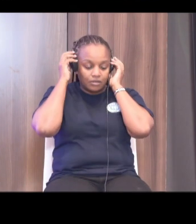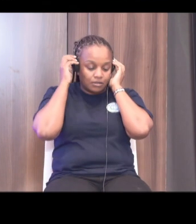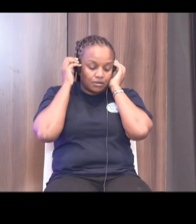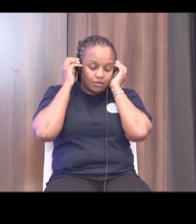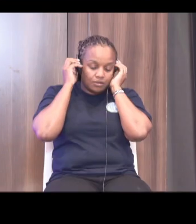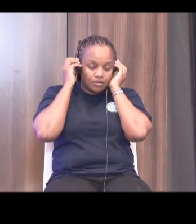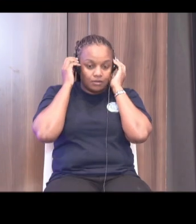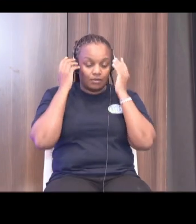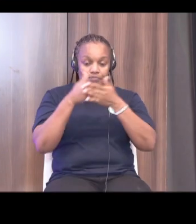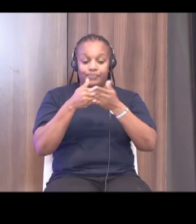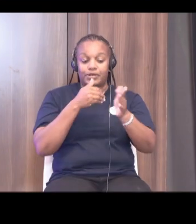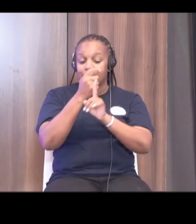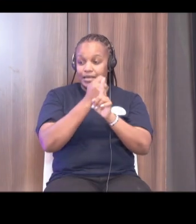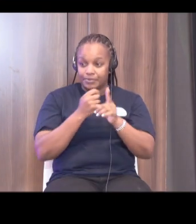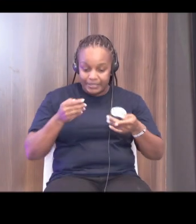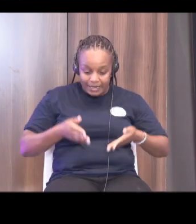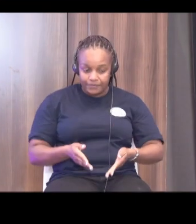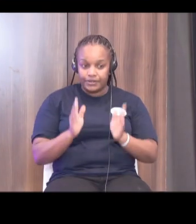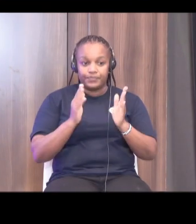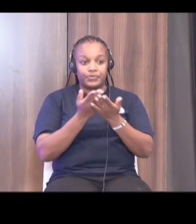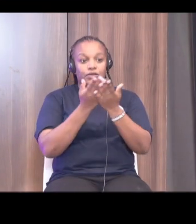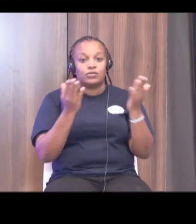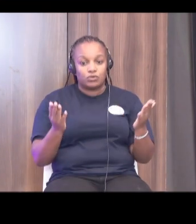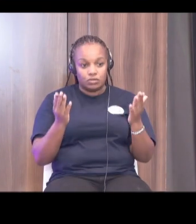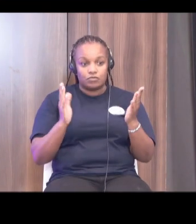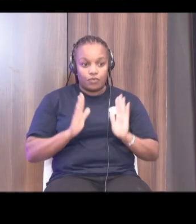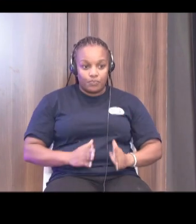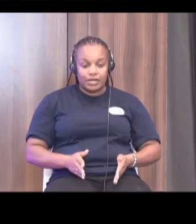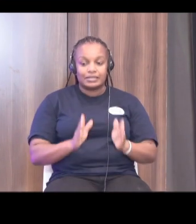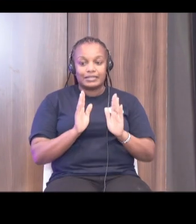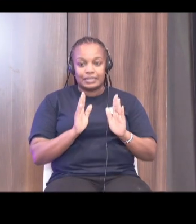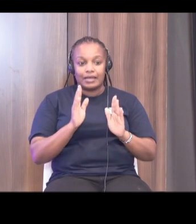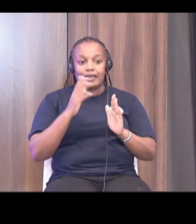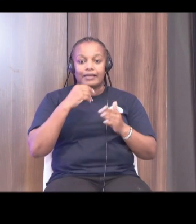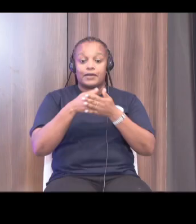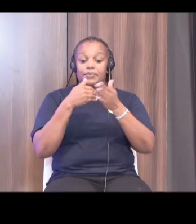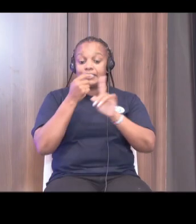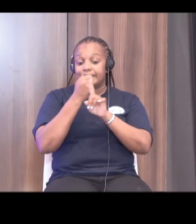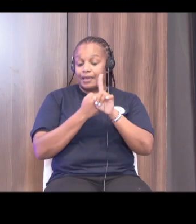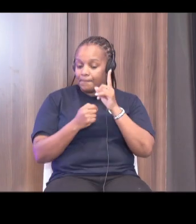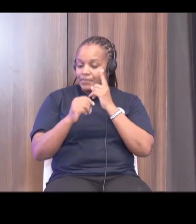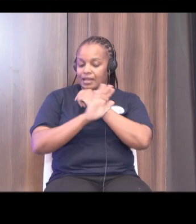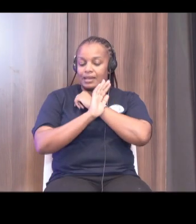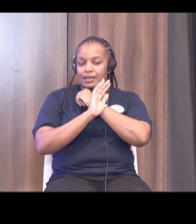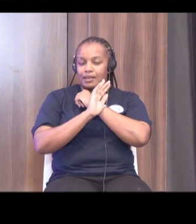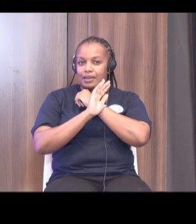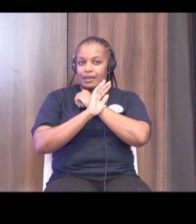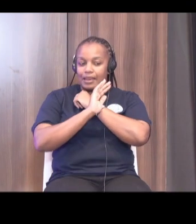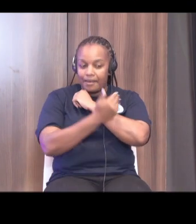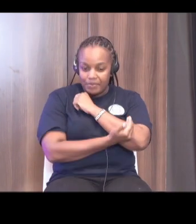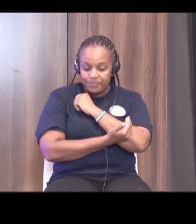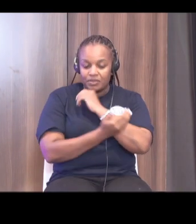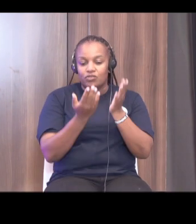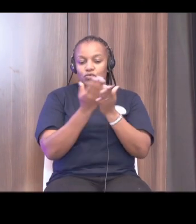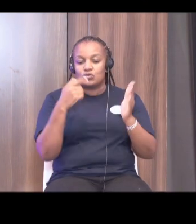are preterm delivery, hypertensive disorders of pregnancy, and preterm labor. Preterm labor being a mom who goes into